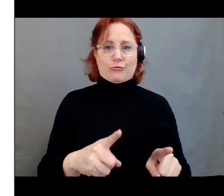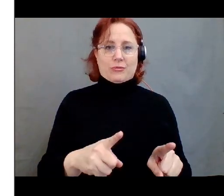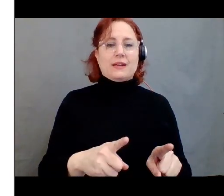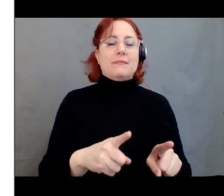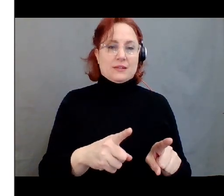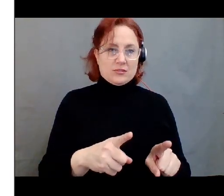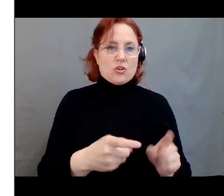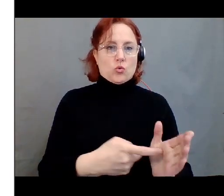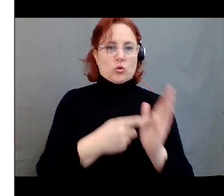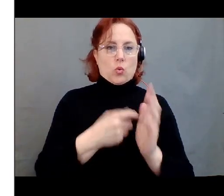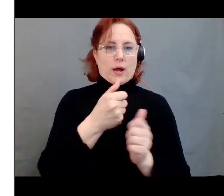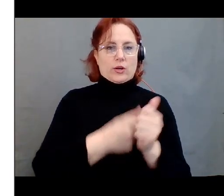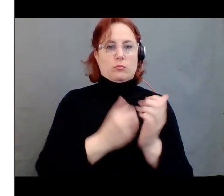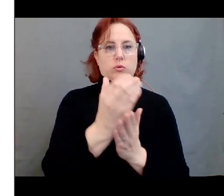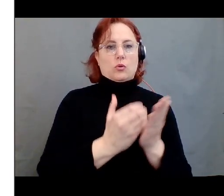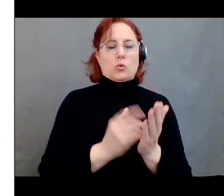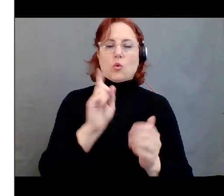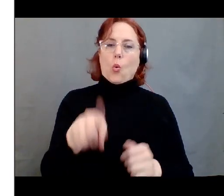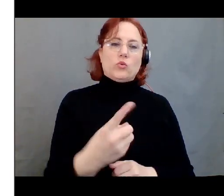email